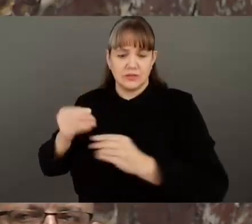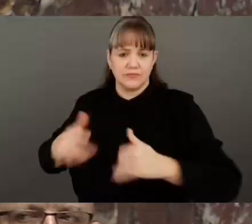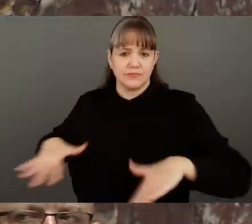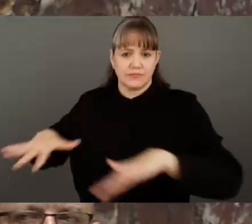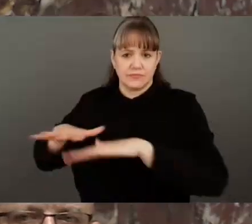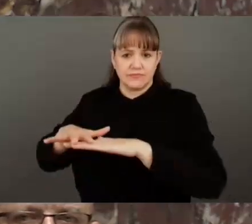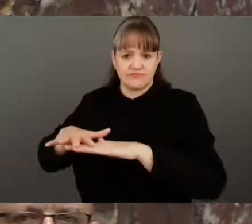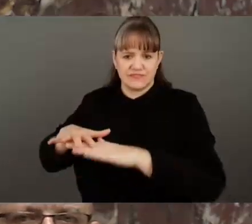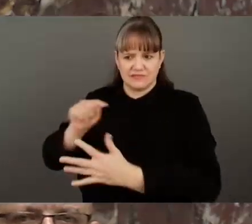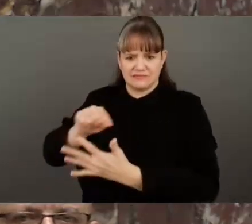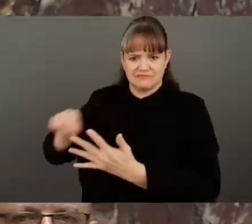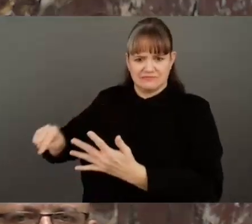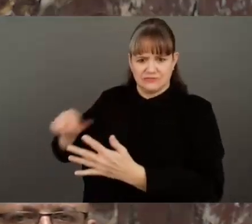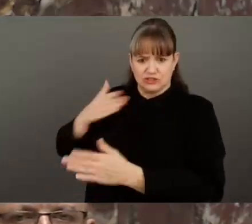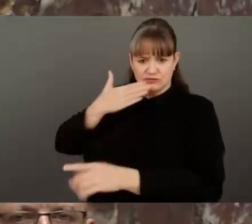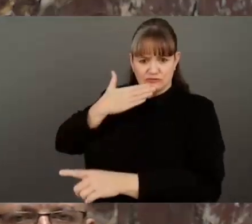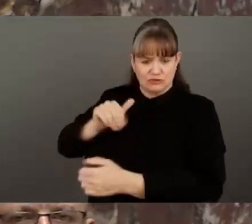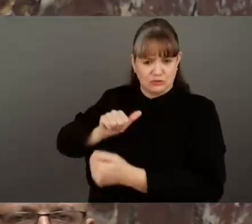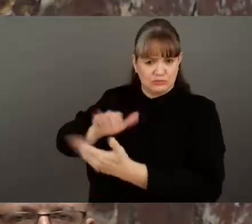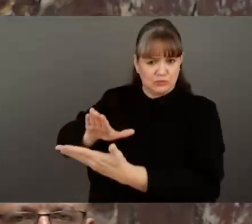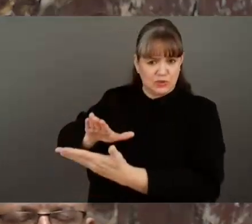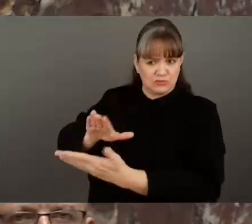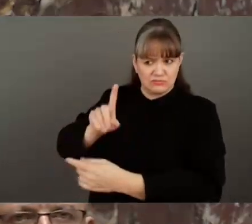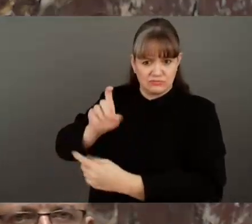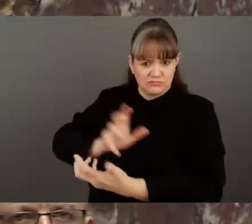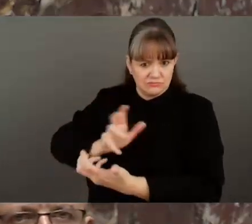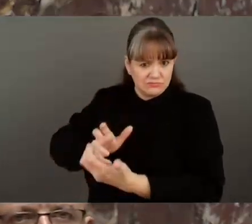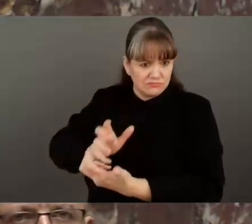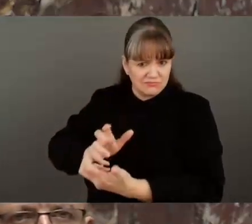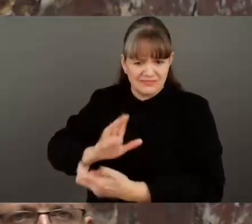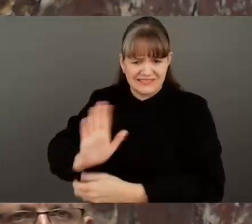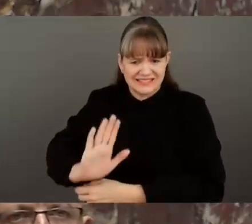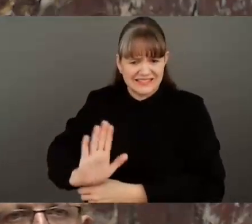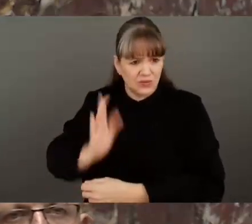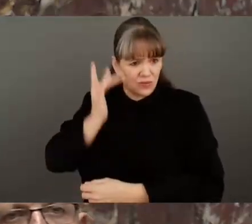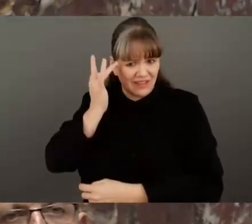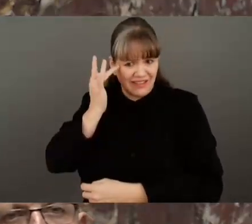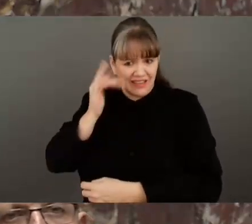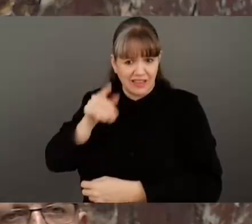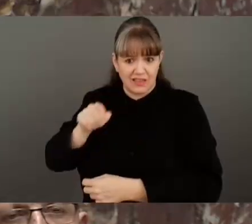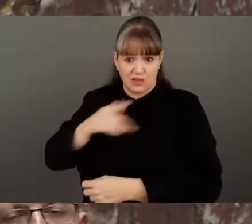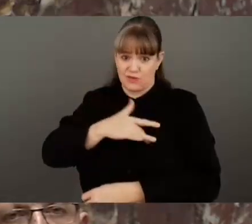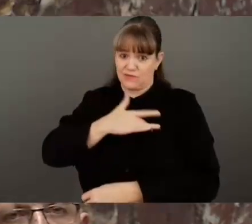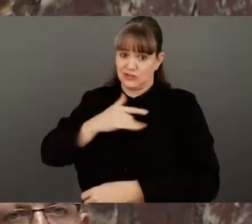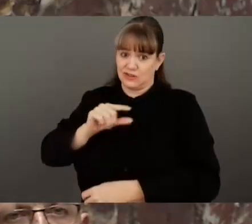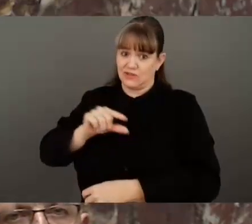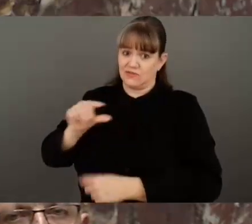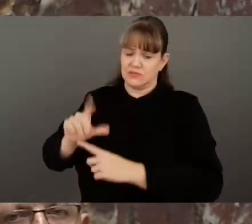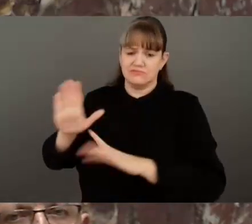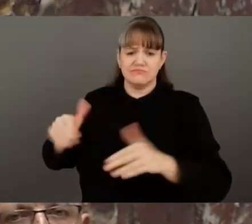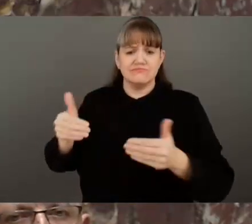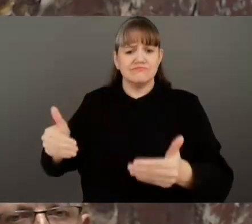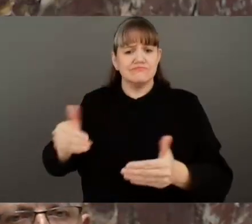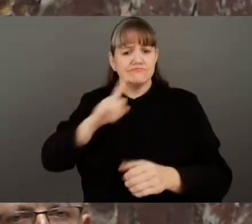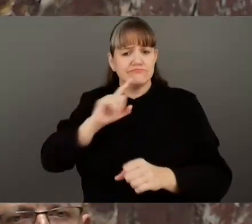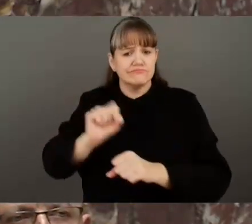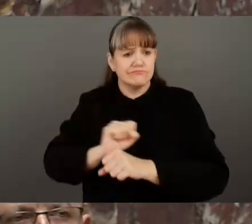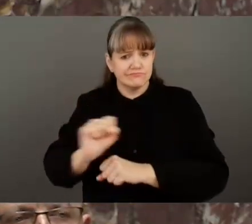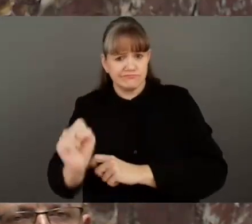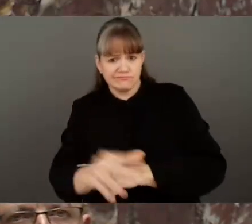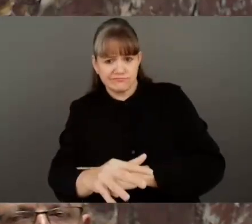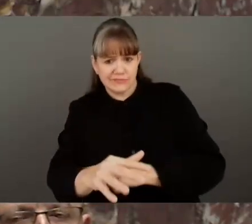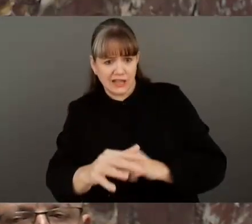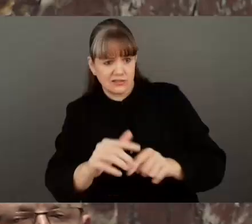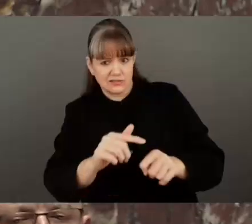Solicitor General, why is this government authorizing the deployment of the CRU, and how does this government plan